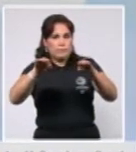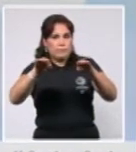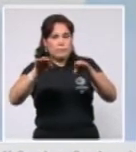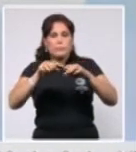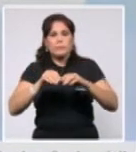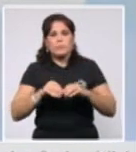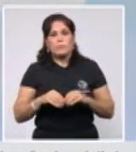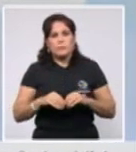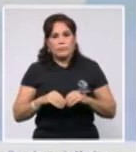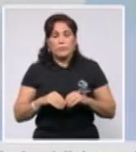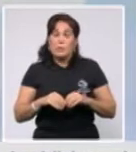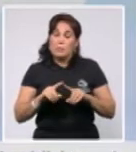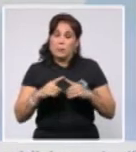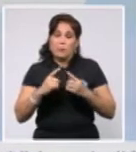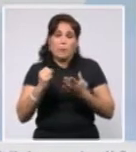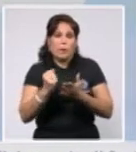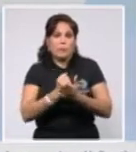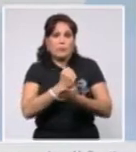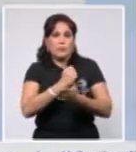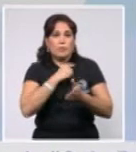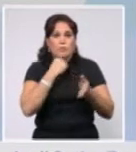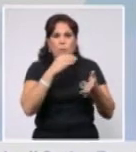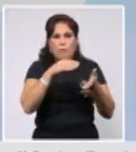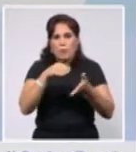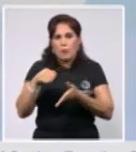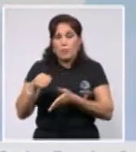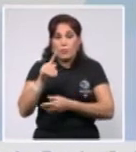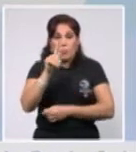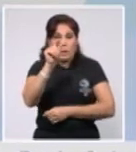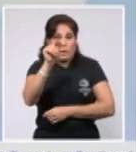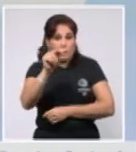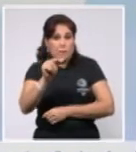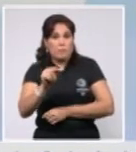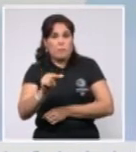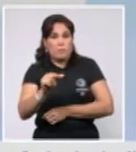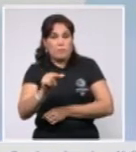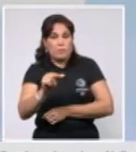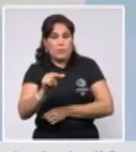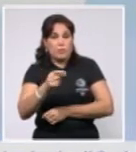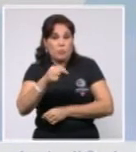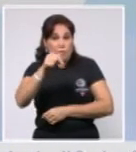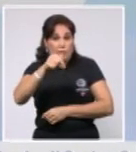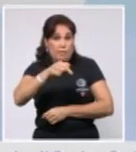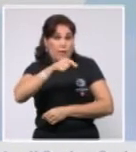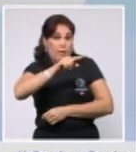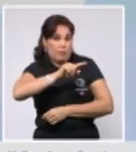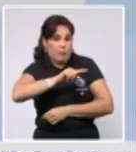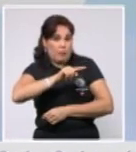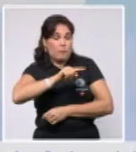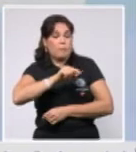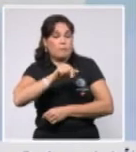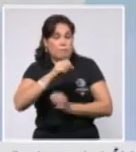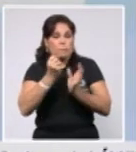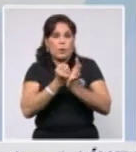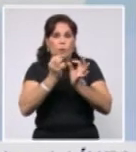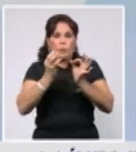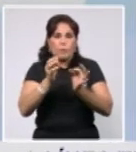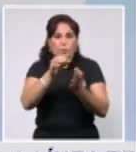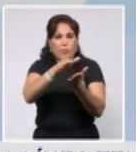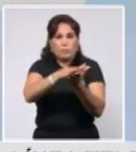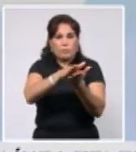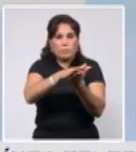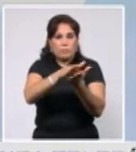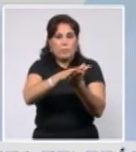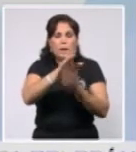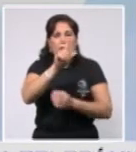at 118, with a mortality rate of 2.24%, lower than the